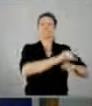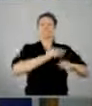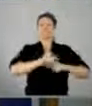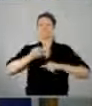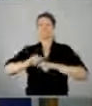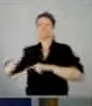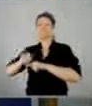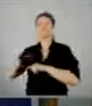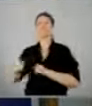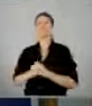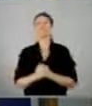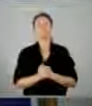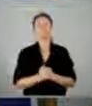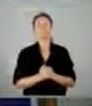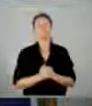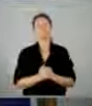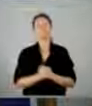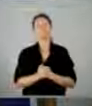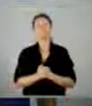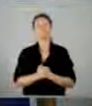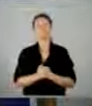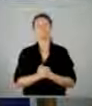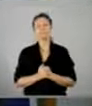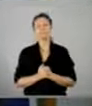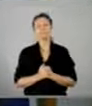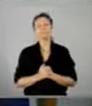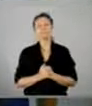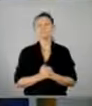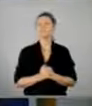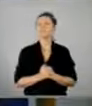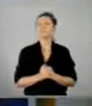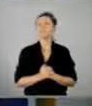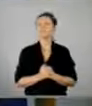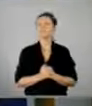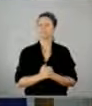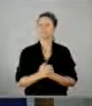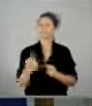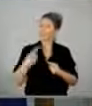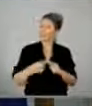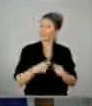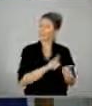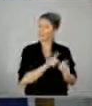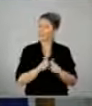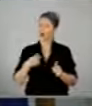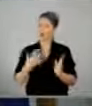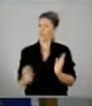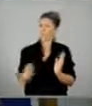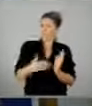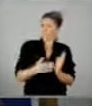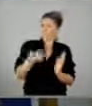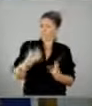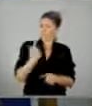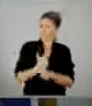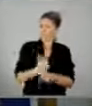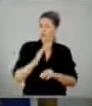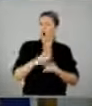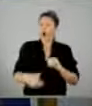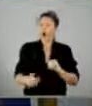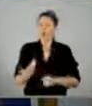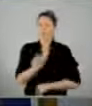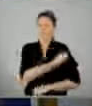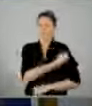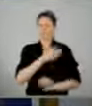use listing for this vaccine. They also confirmed a couple of things that I want to tackle head on, because I know that they've been the subject of